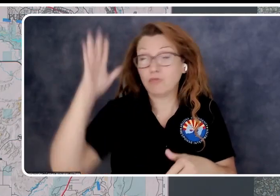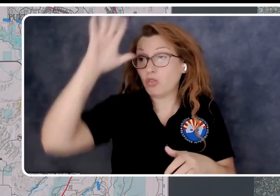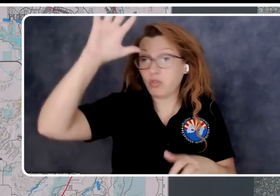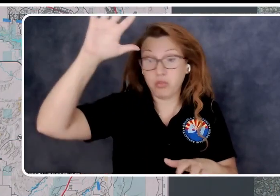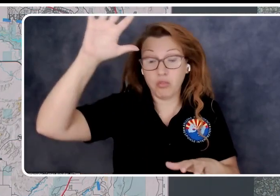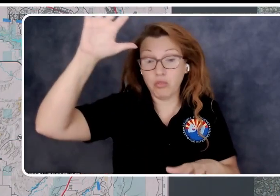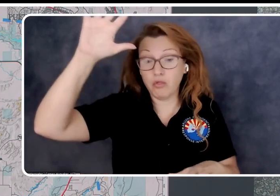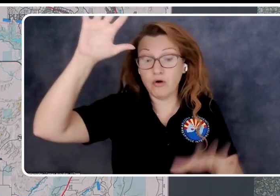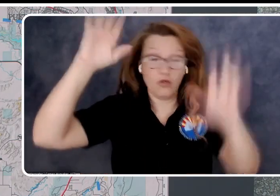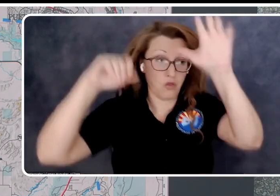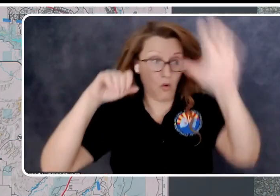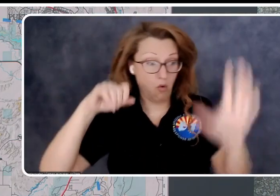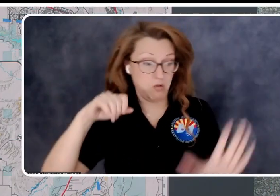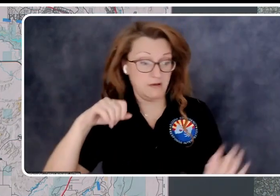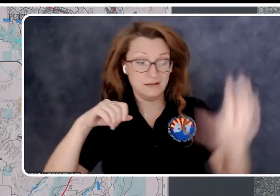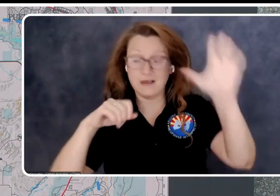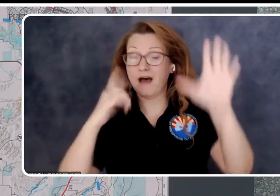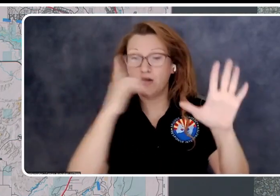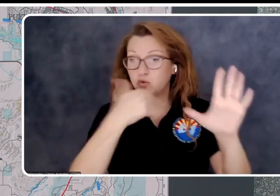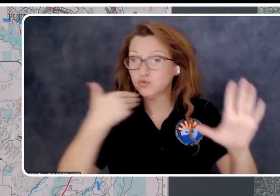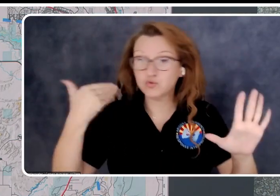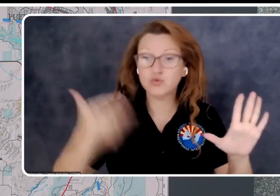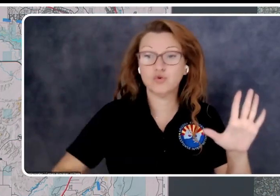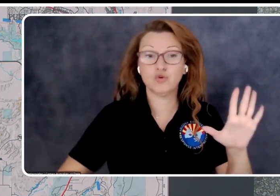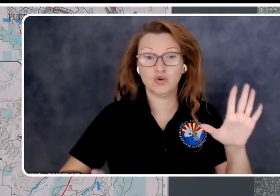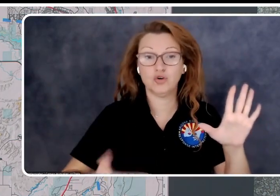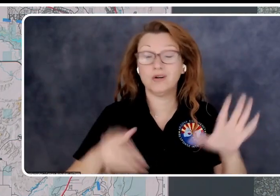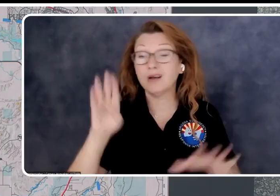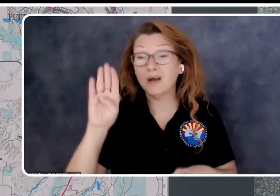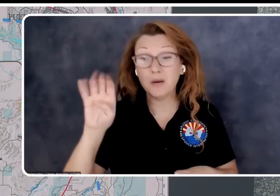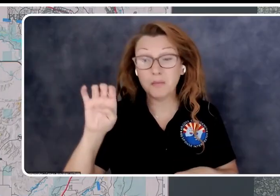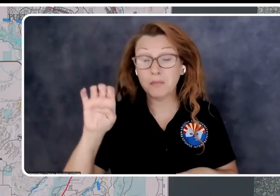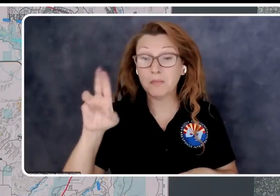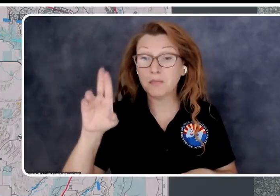east side, and things are looking really good around Beulah.